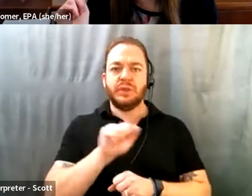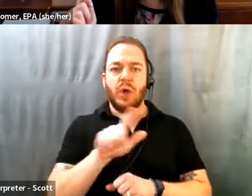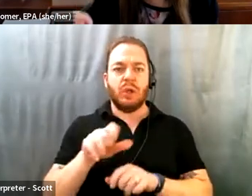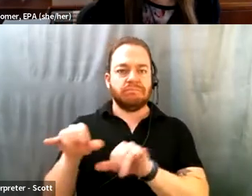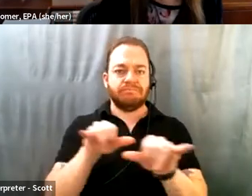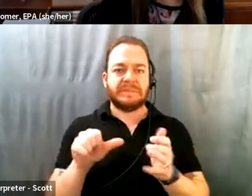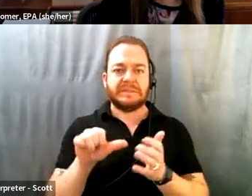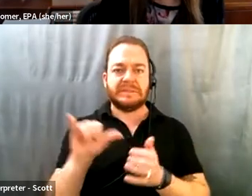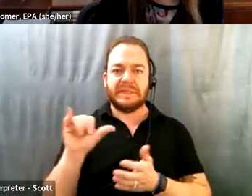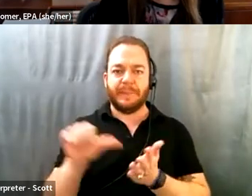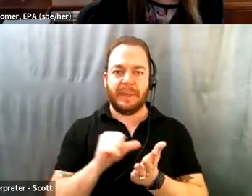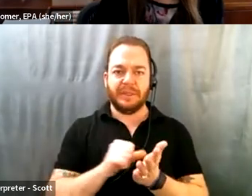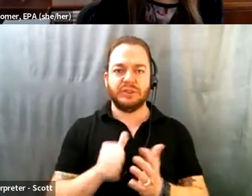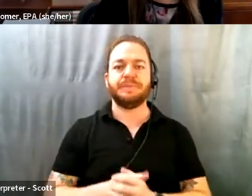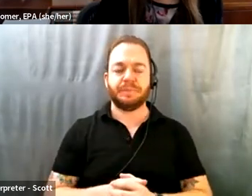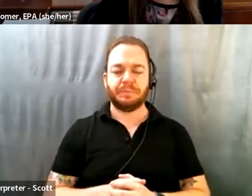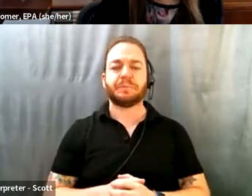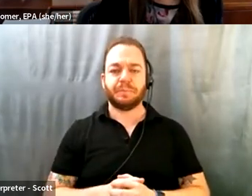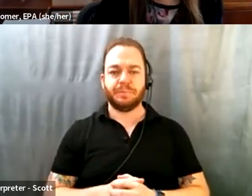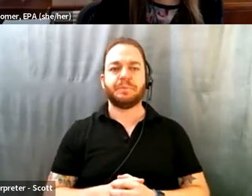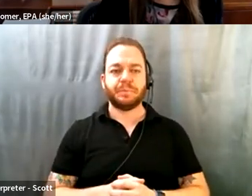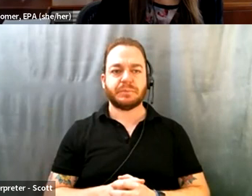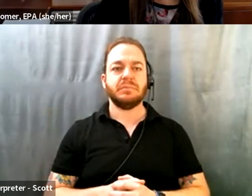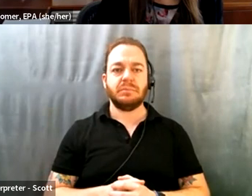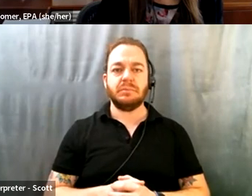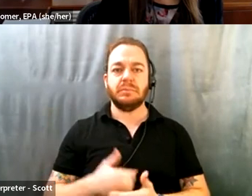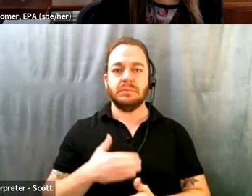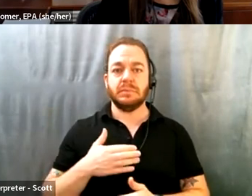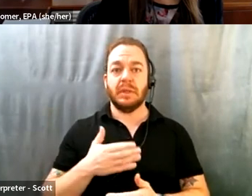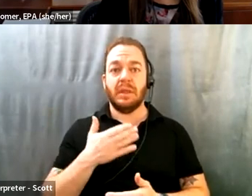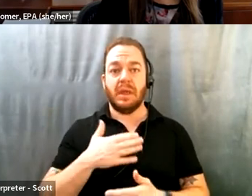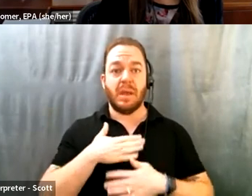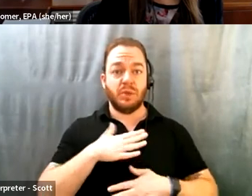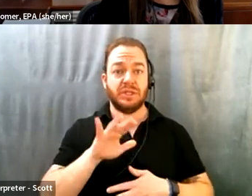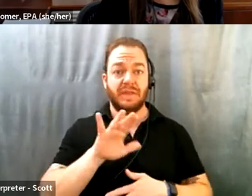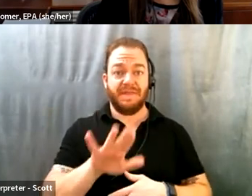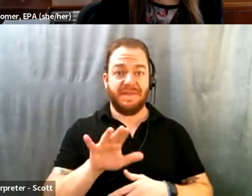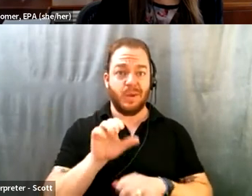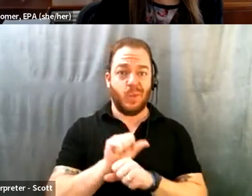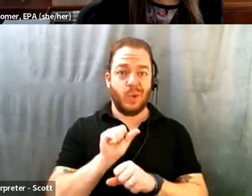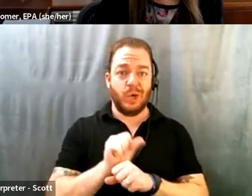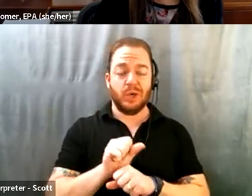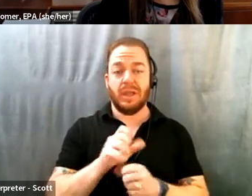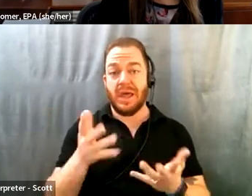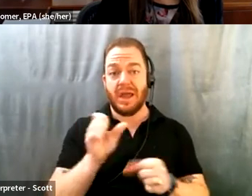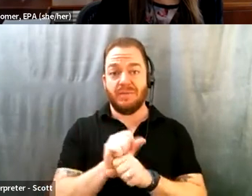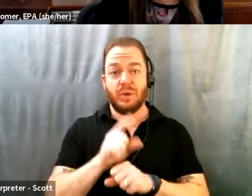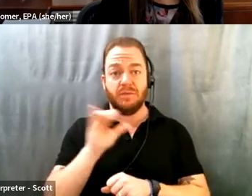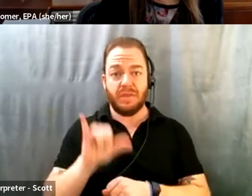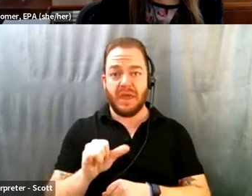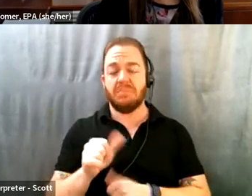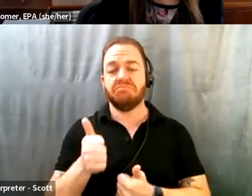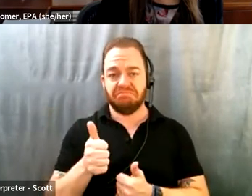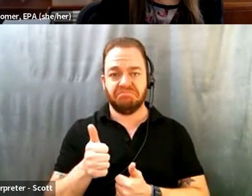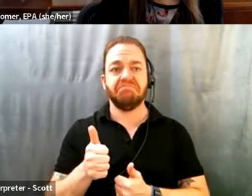Yep. Great. Yeah, thank you. Yeah, I appreciate a lot of work on that. I think that's coming together nicely.